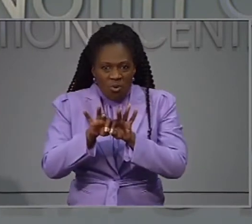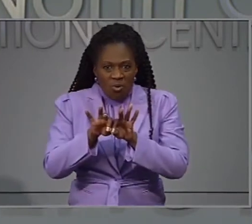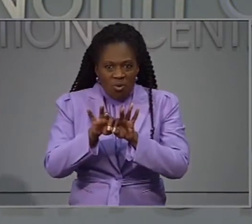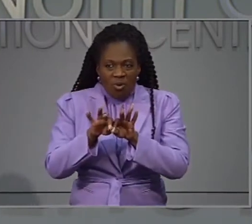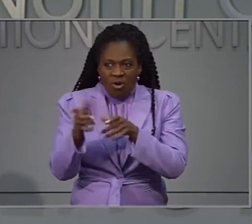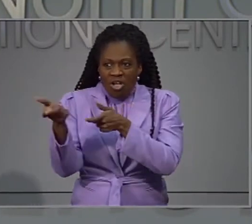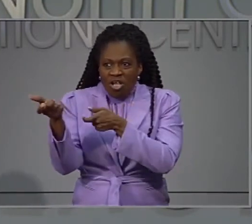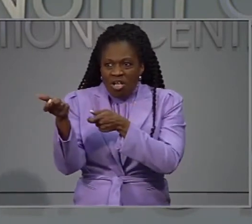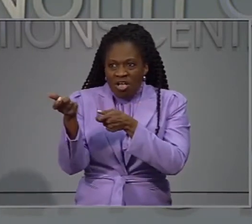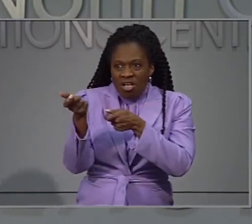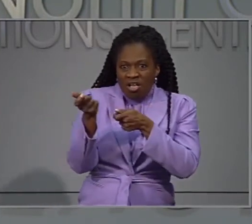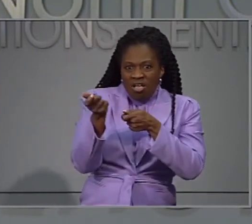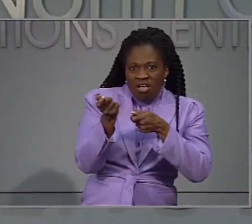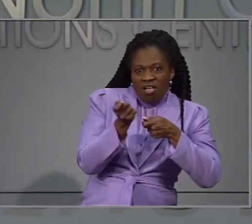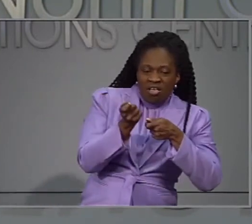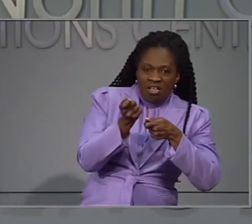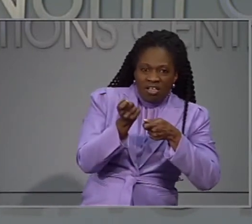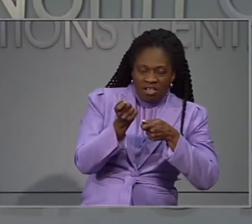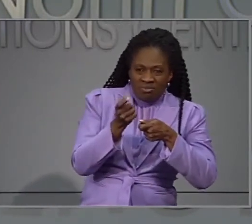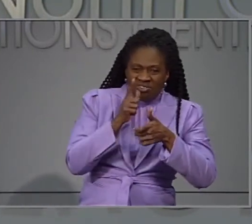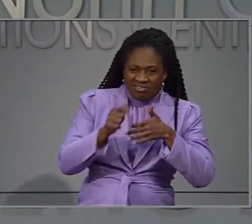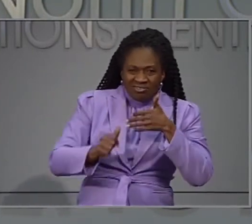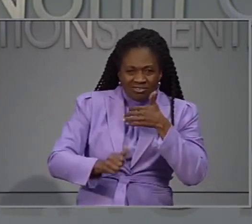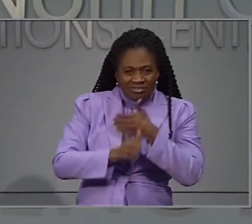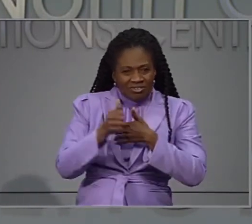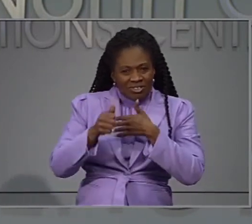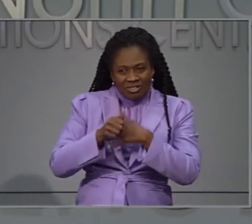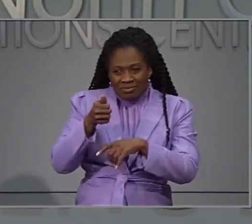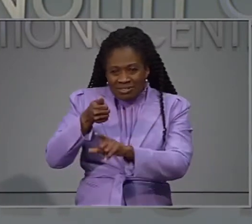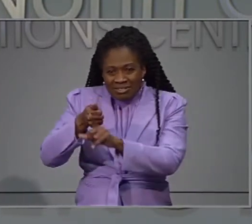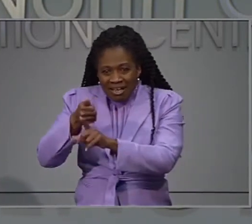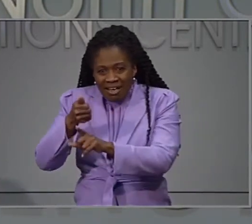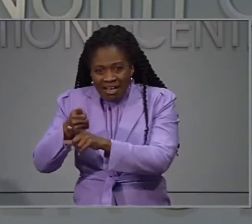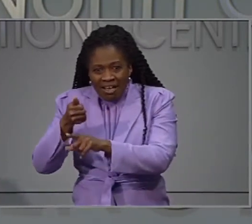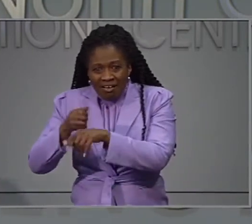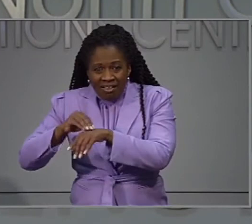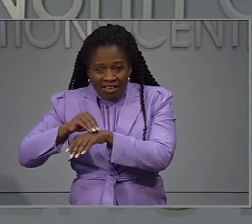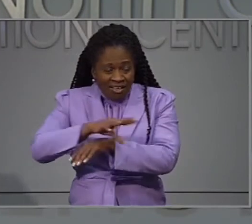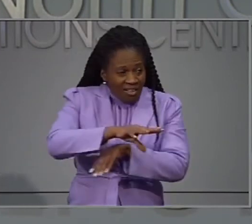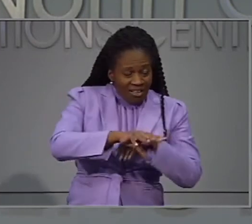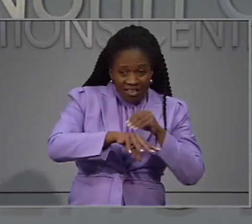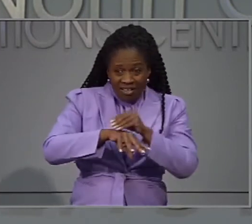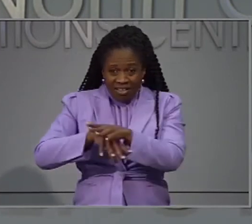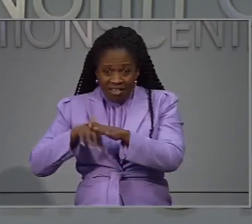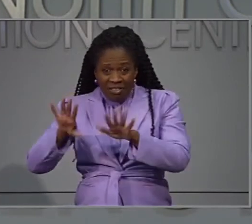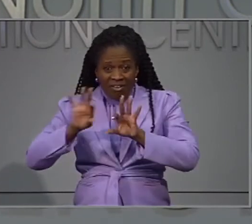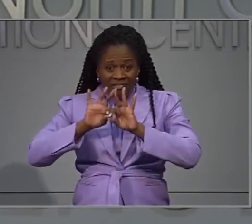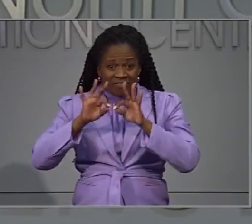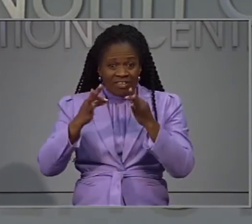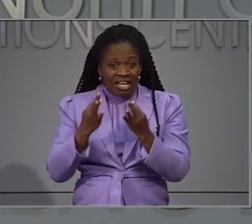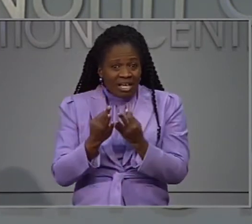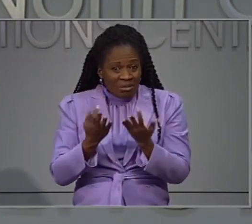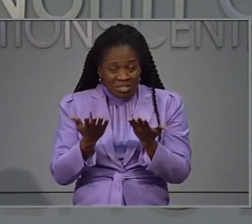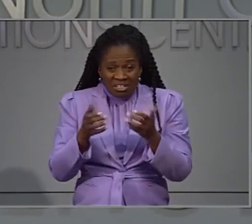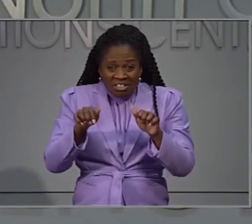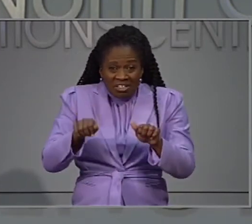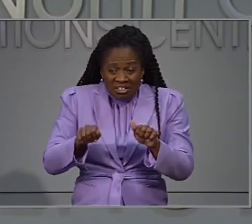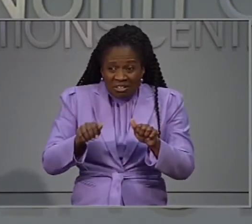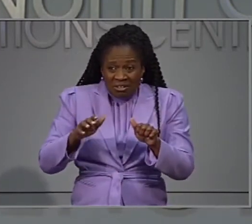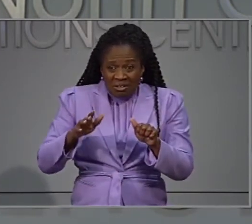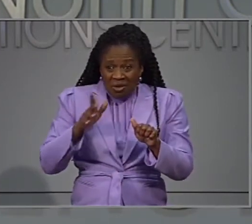lure people into endangering themselves, their families, and their